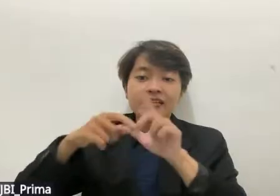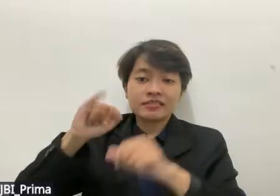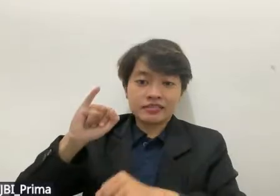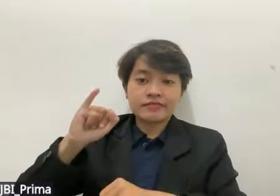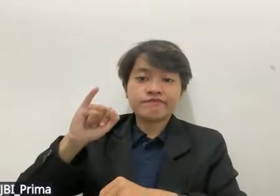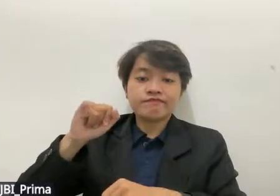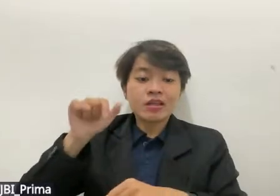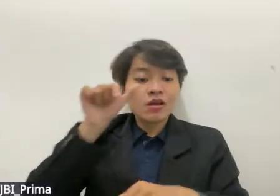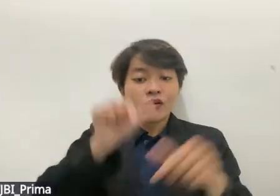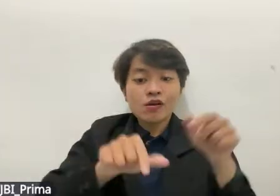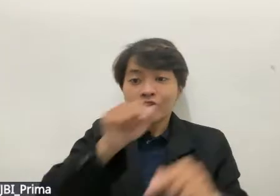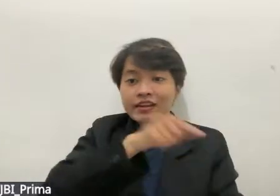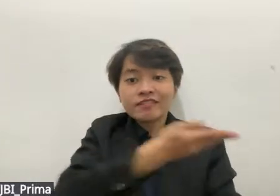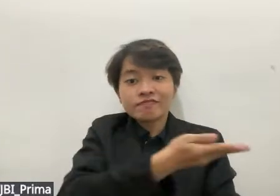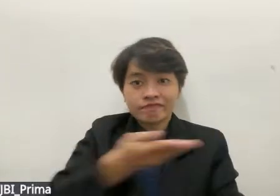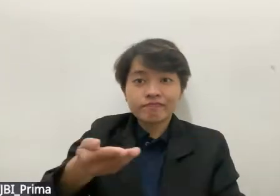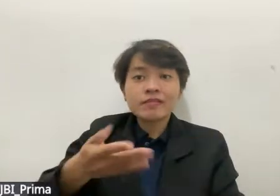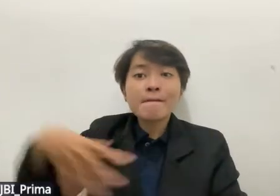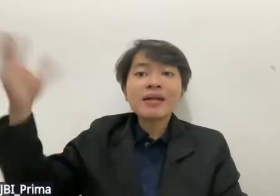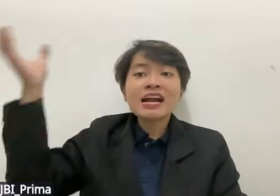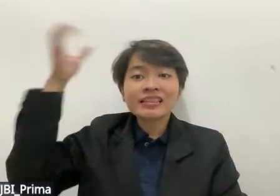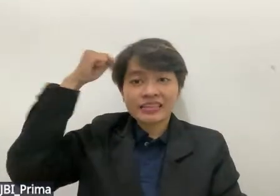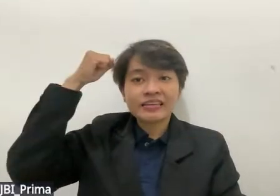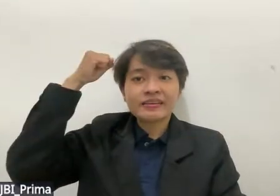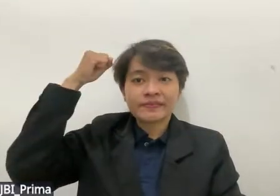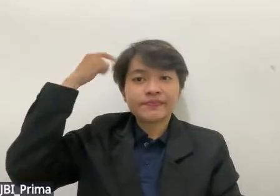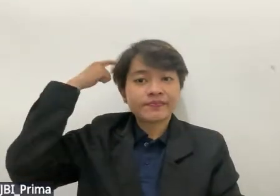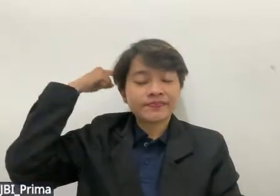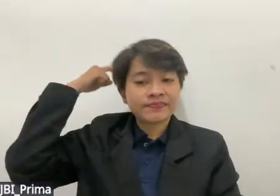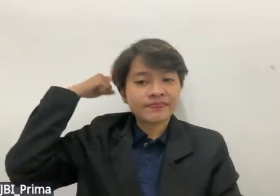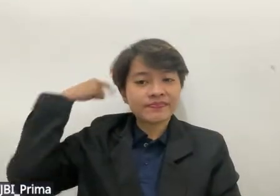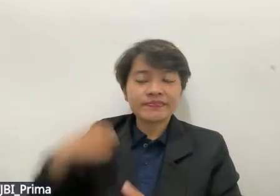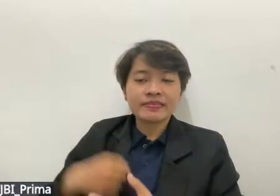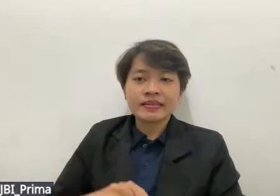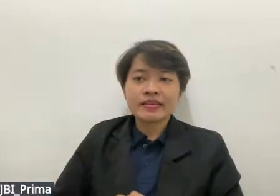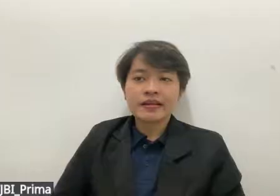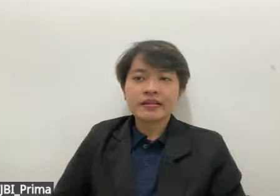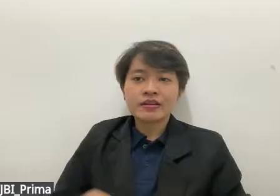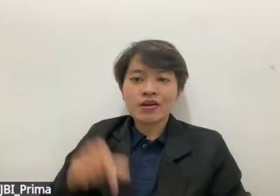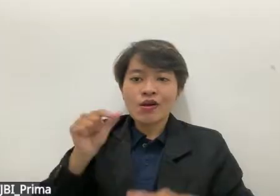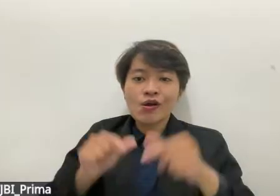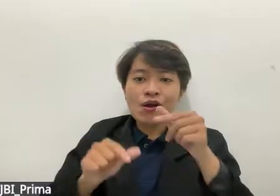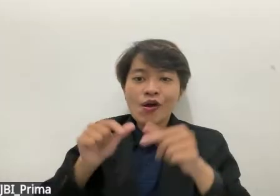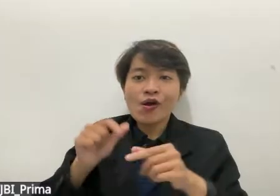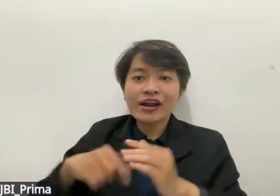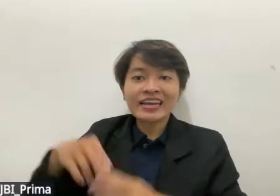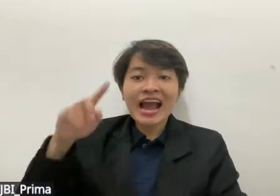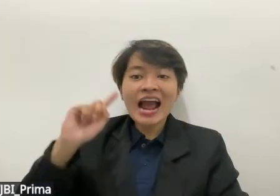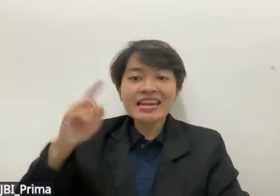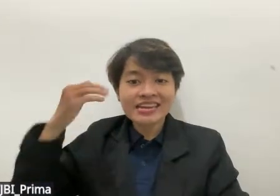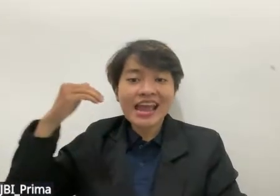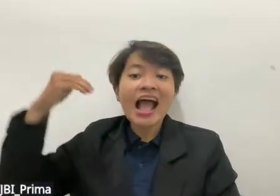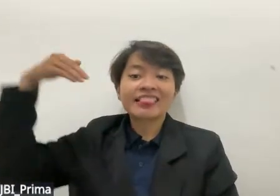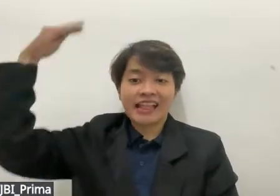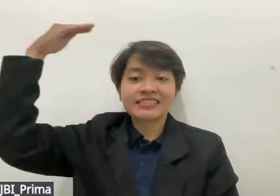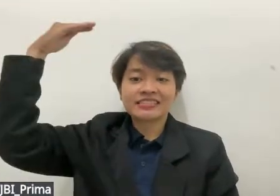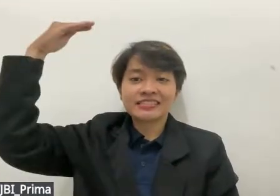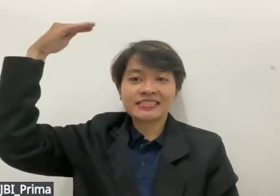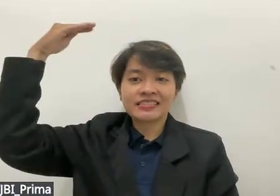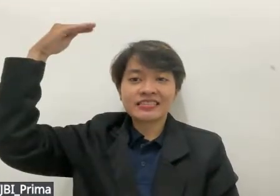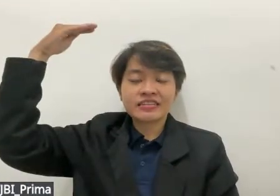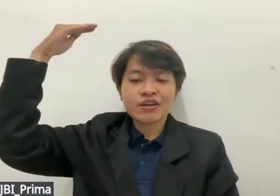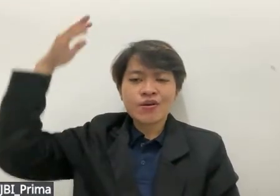understood. The problem was the people at the very top. They